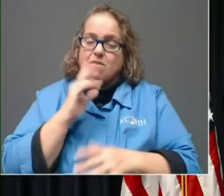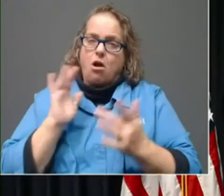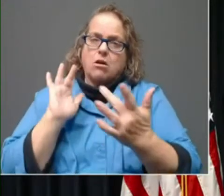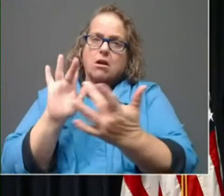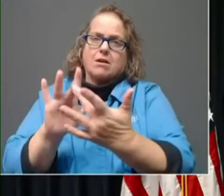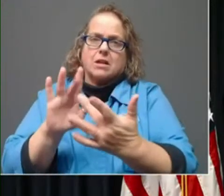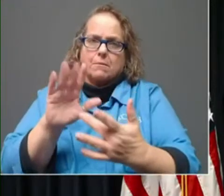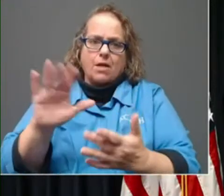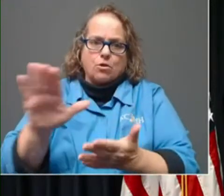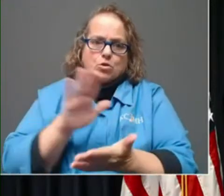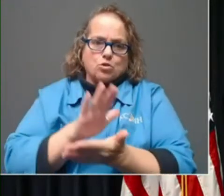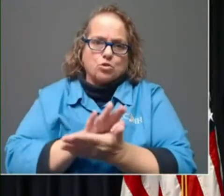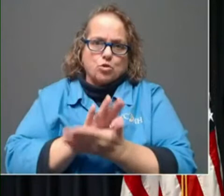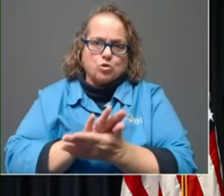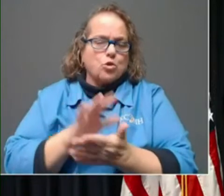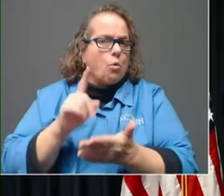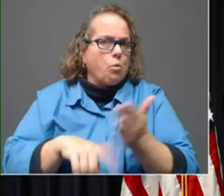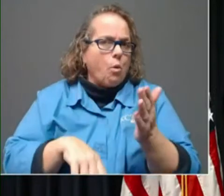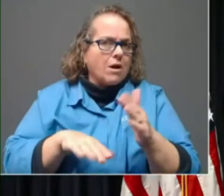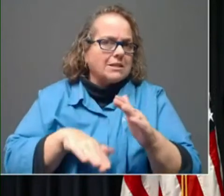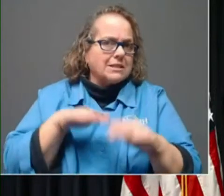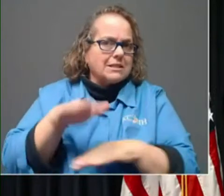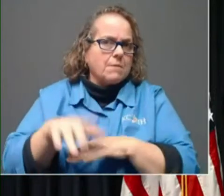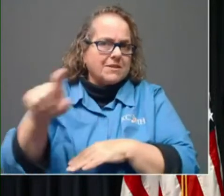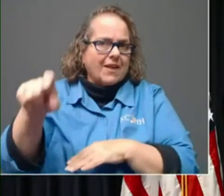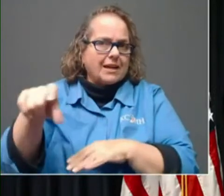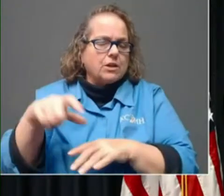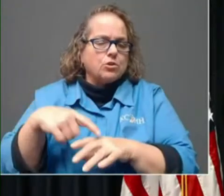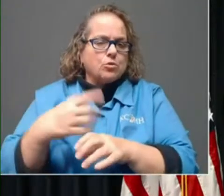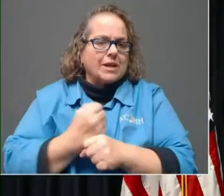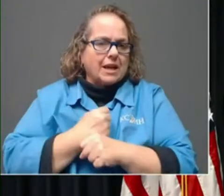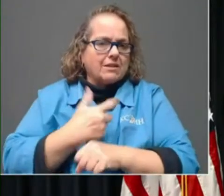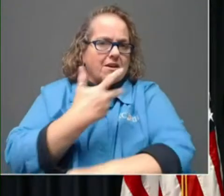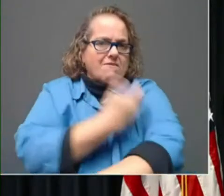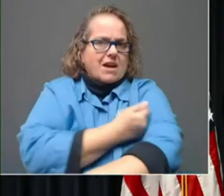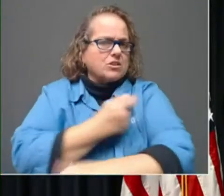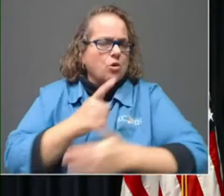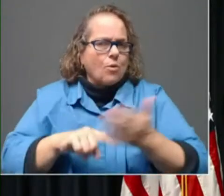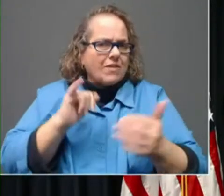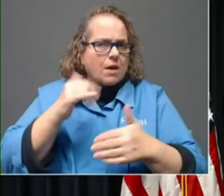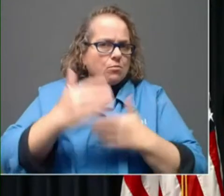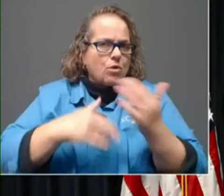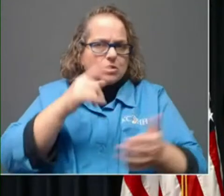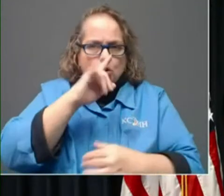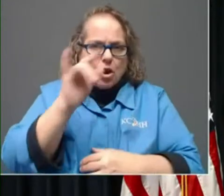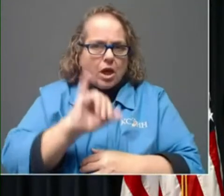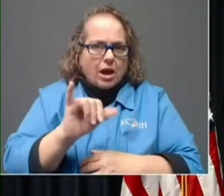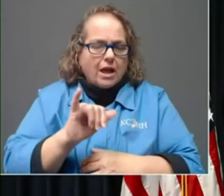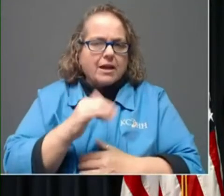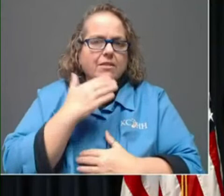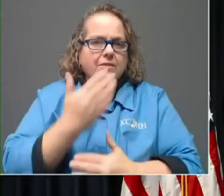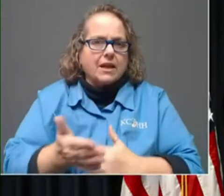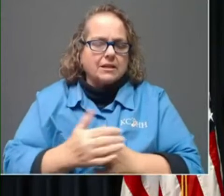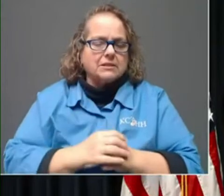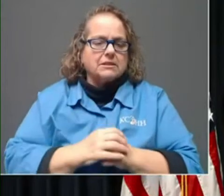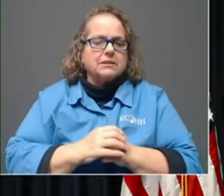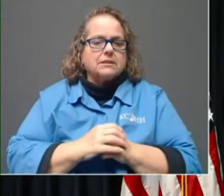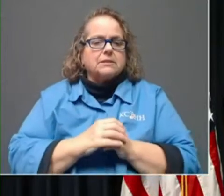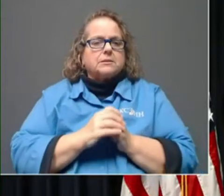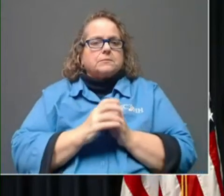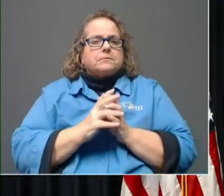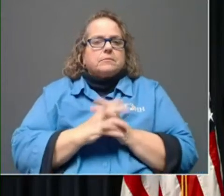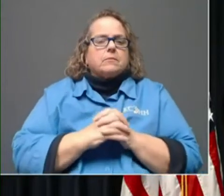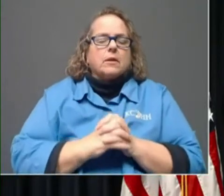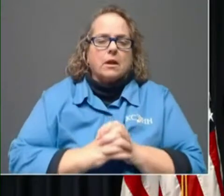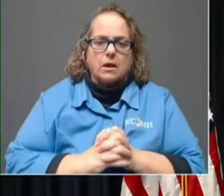need to take to get a vaccine? Can you sort of explain what that process will look like? Thanks. Sure. So